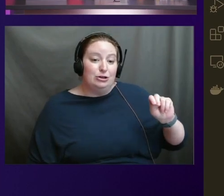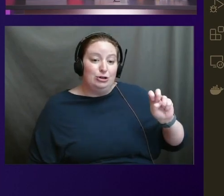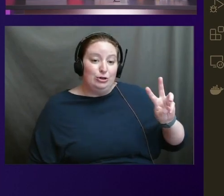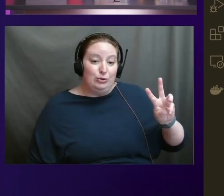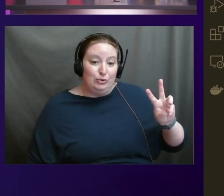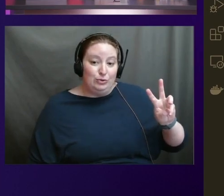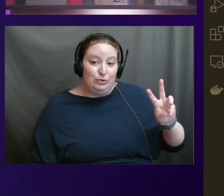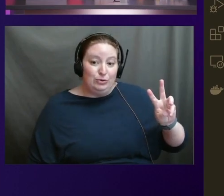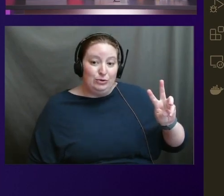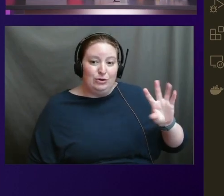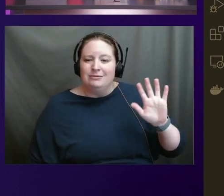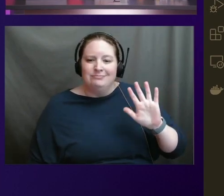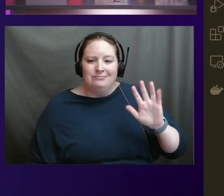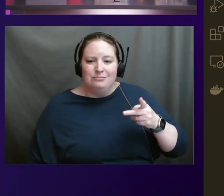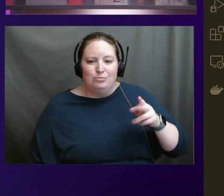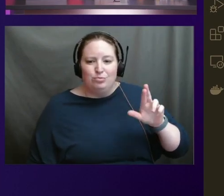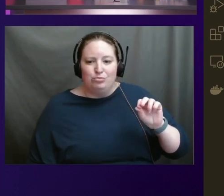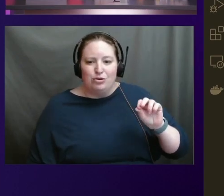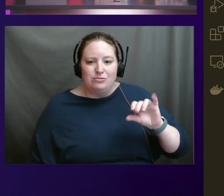Progen, sorry,